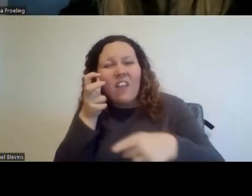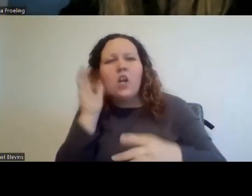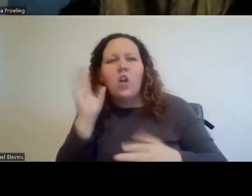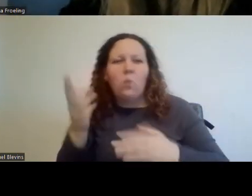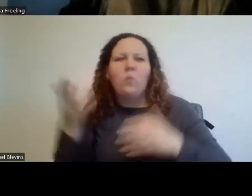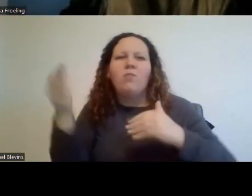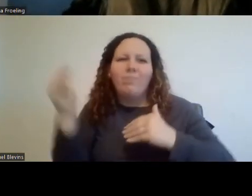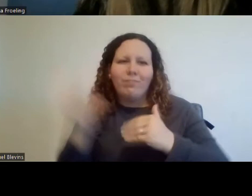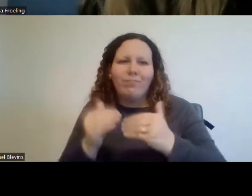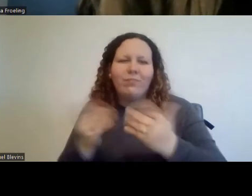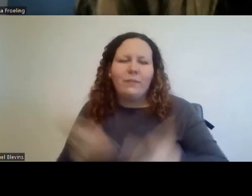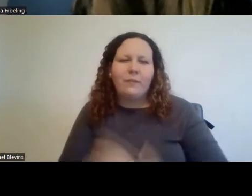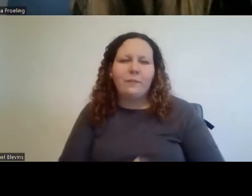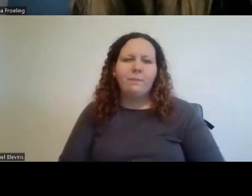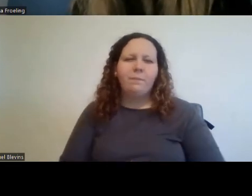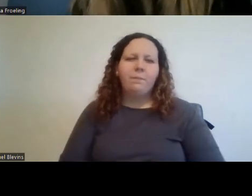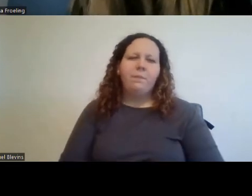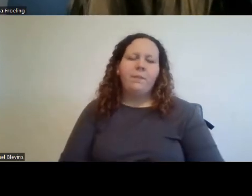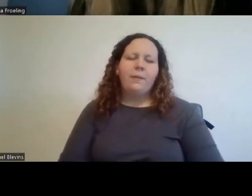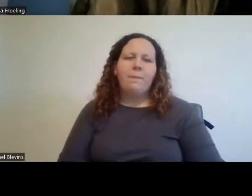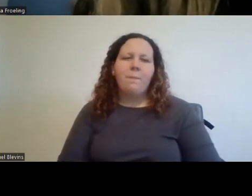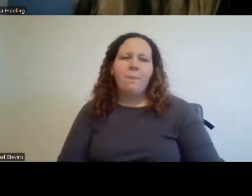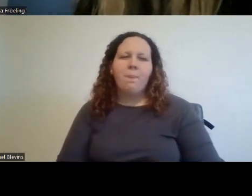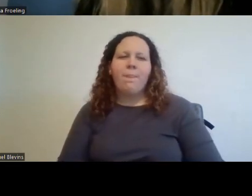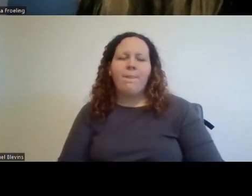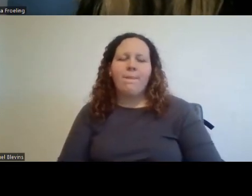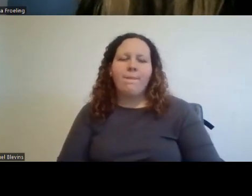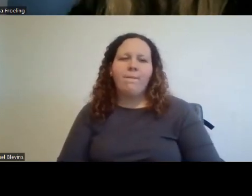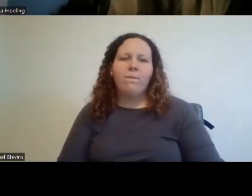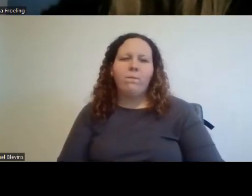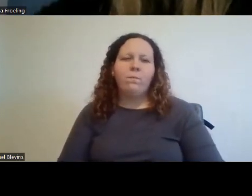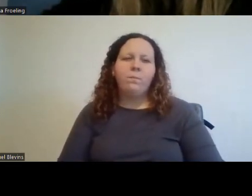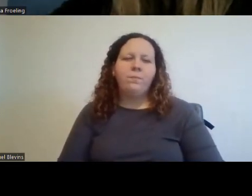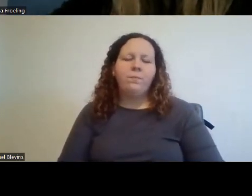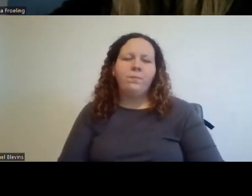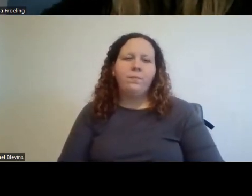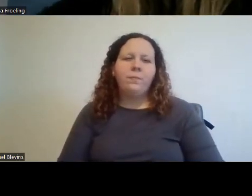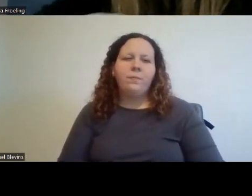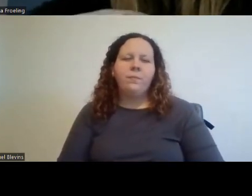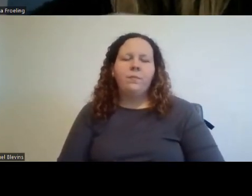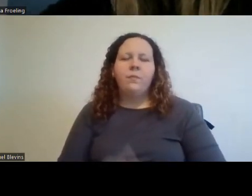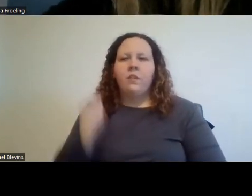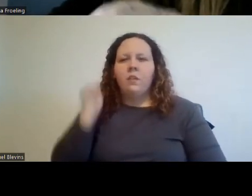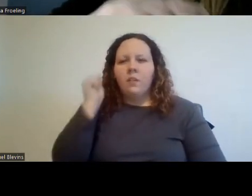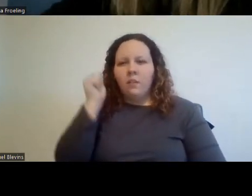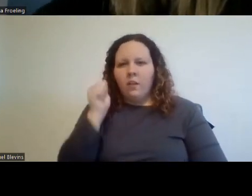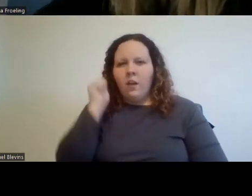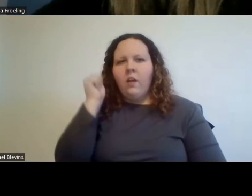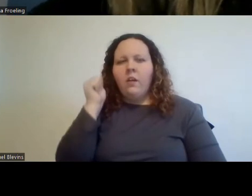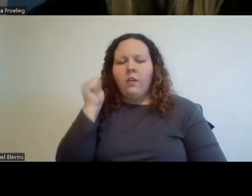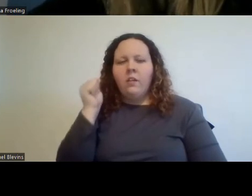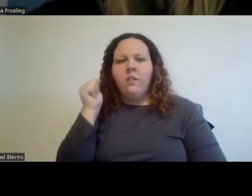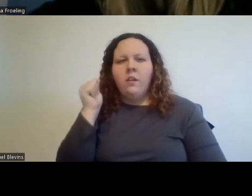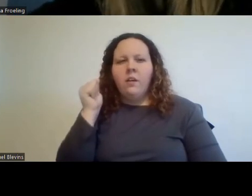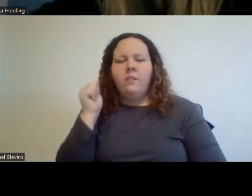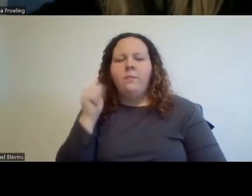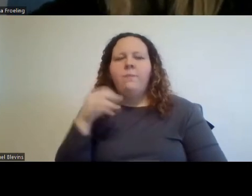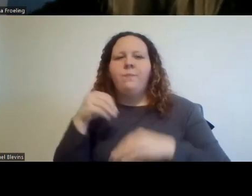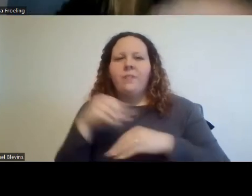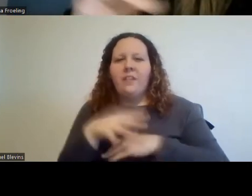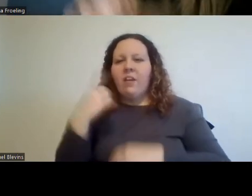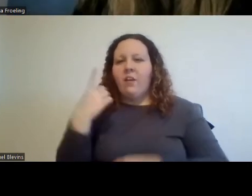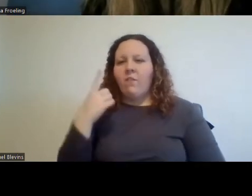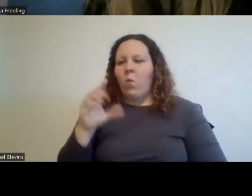that in the listening fatigue. So auditory, the detrimental effects of poor